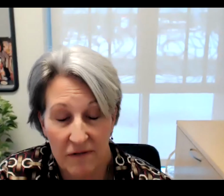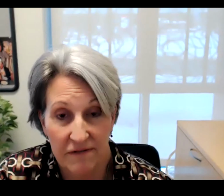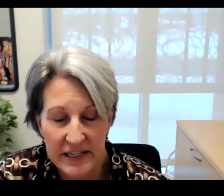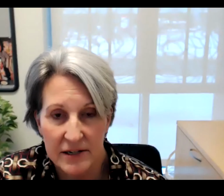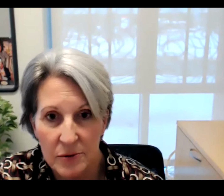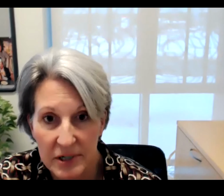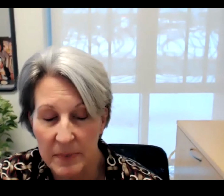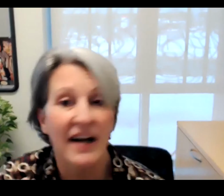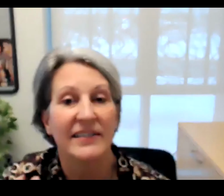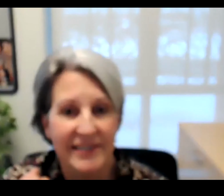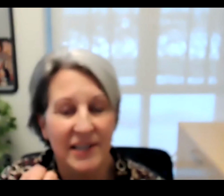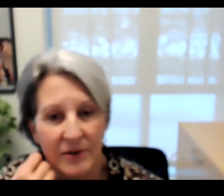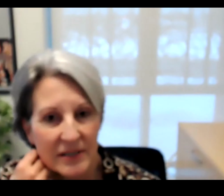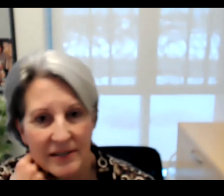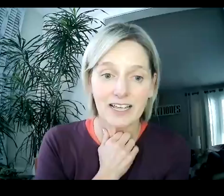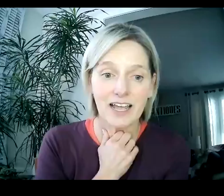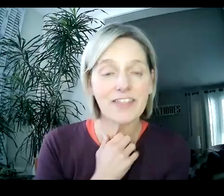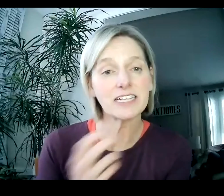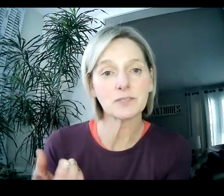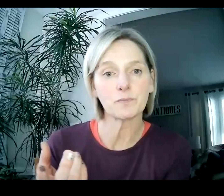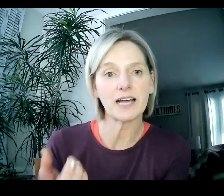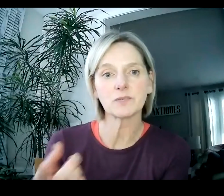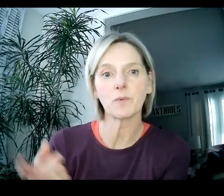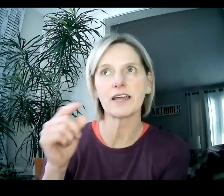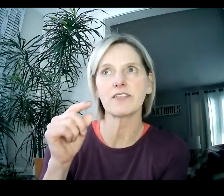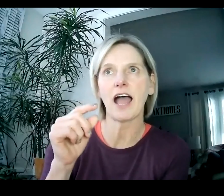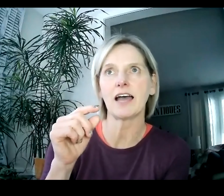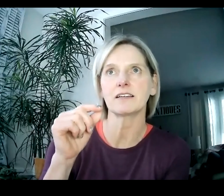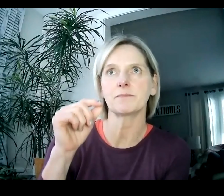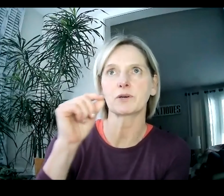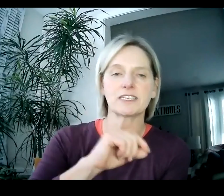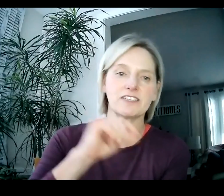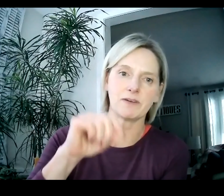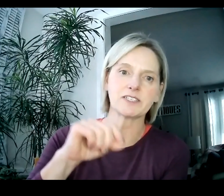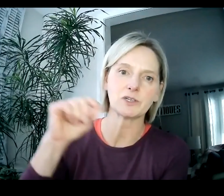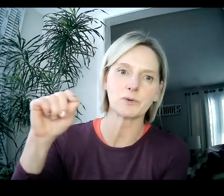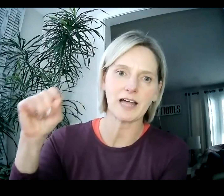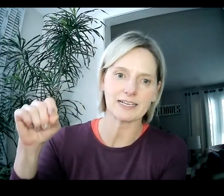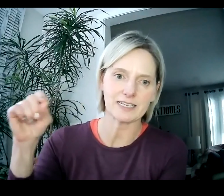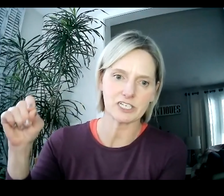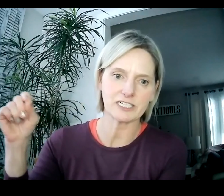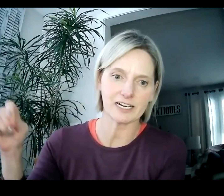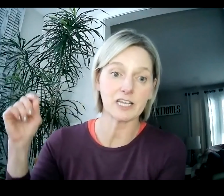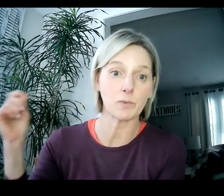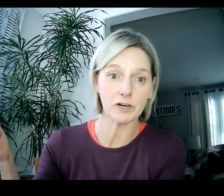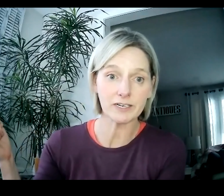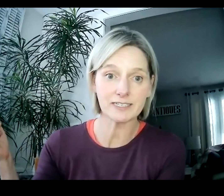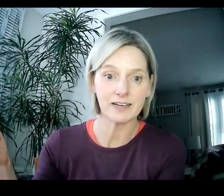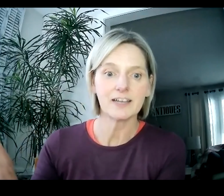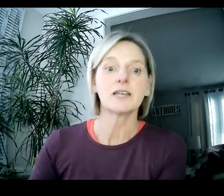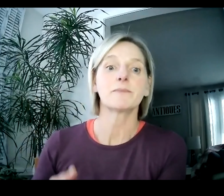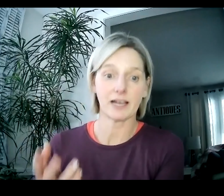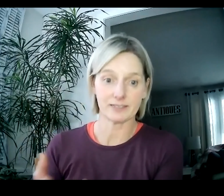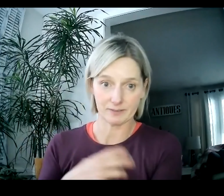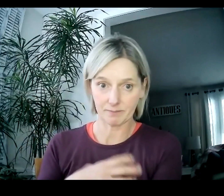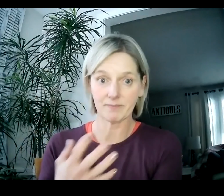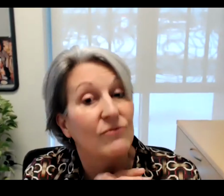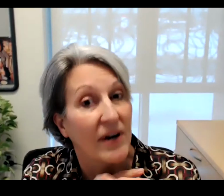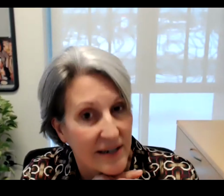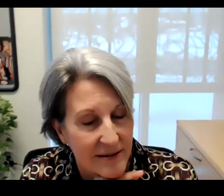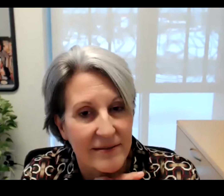actual physical response. So it is. Yeah. And that's why that progressive muscle relaxation technique works,